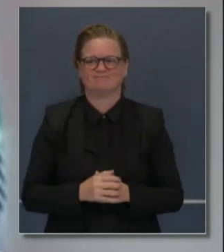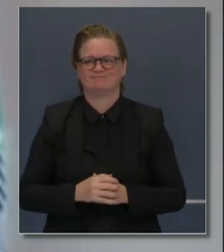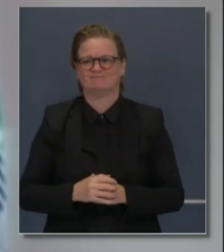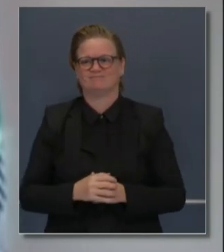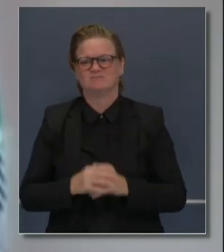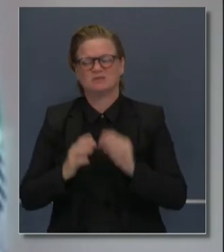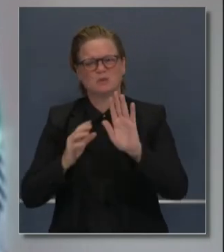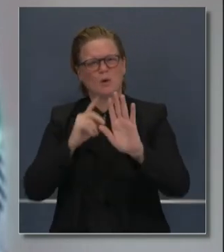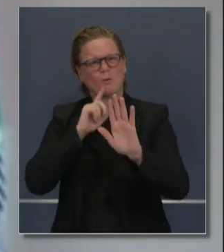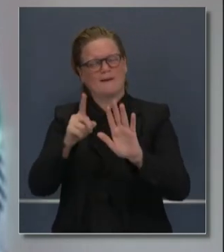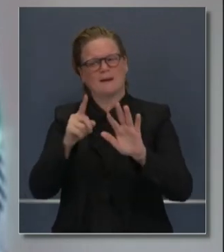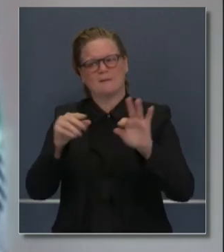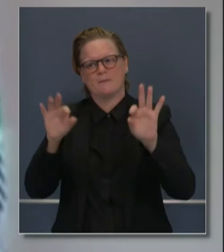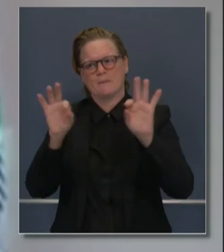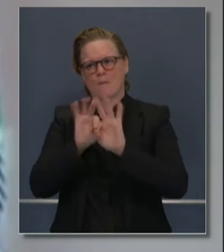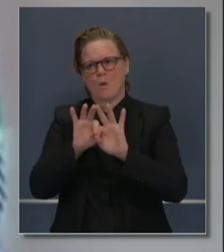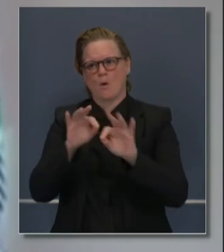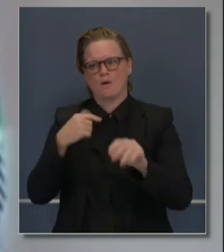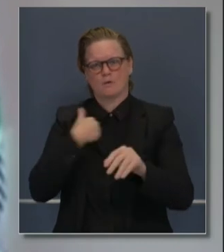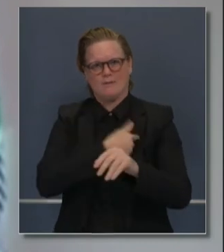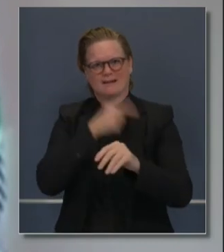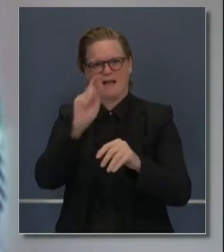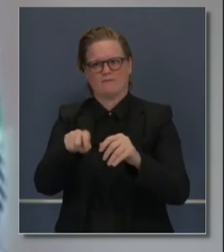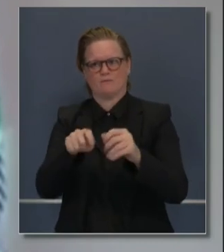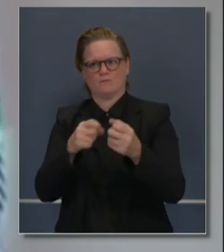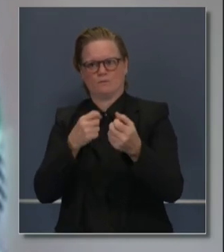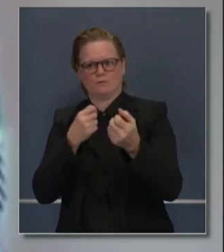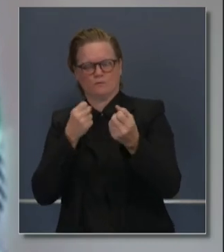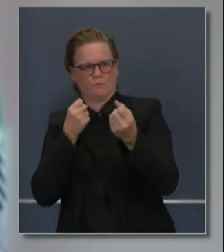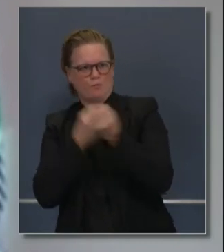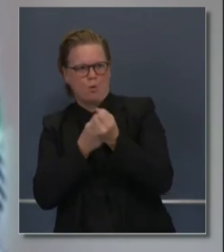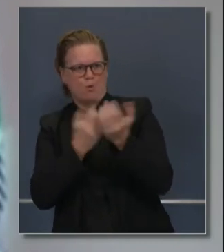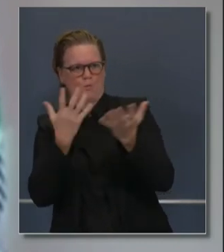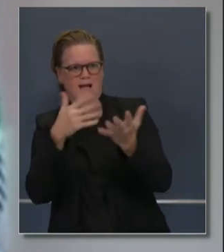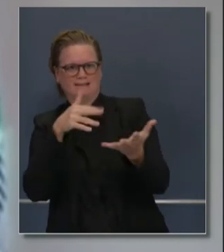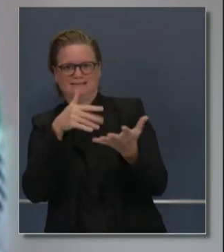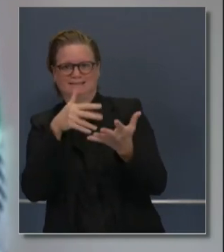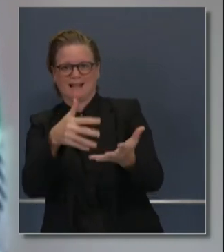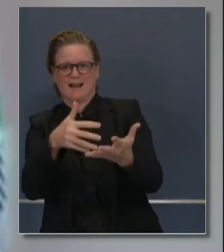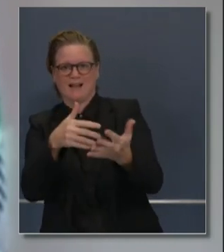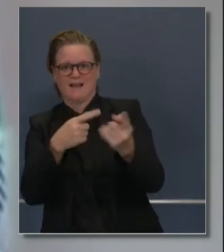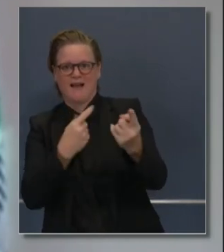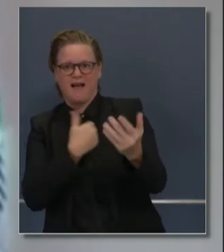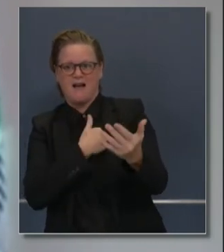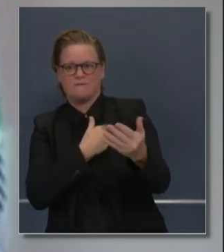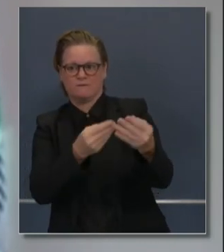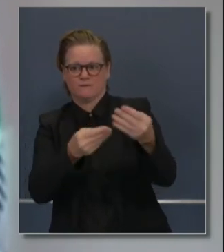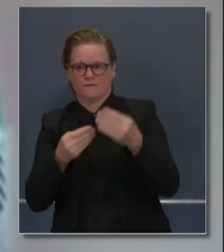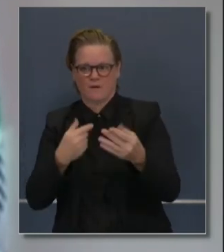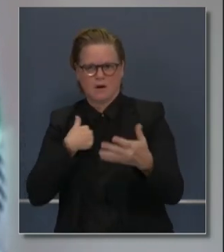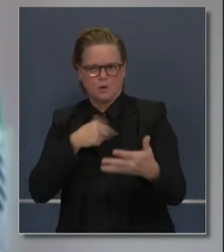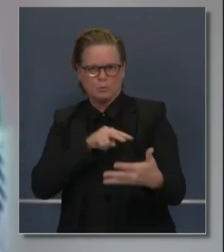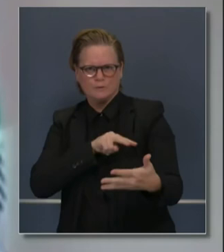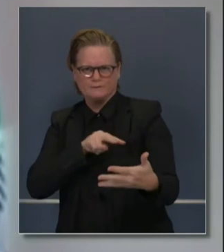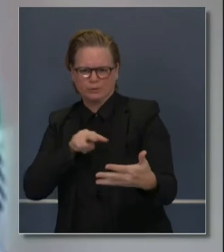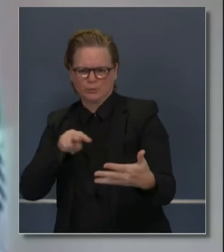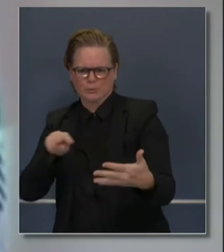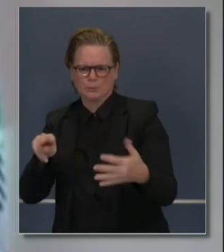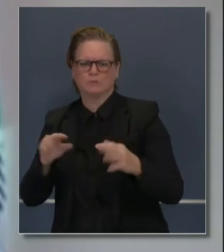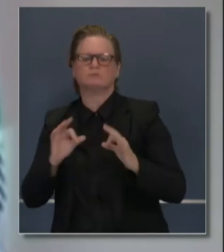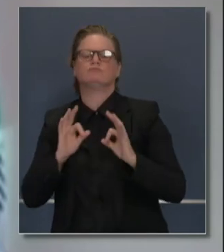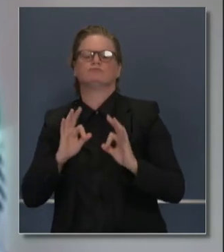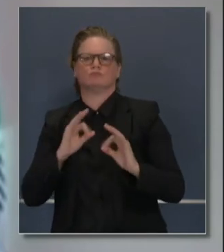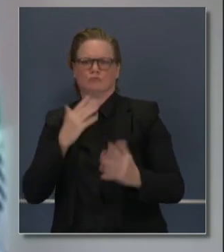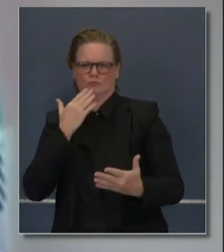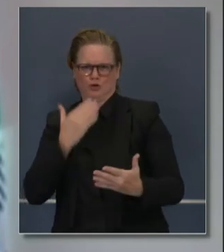really have the boots on the ground and the tools to do this like no other state, so that everybody in California who's interested, who